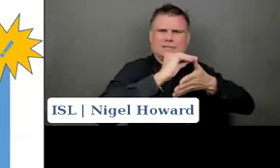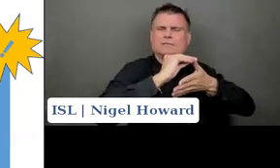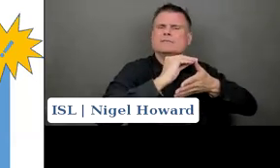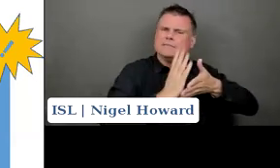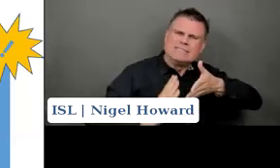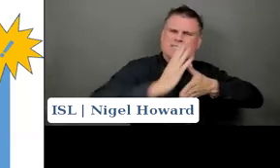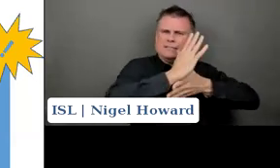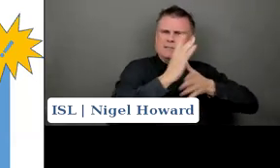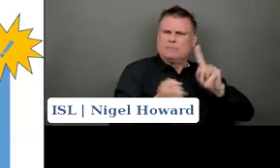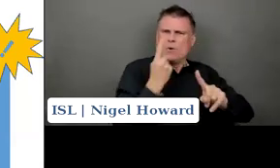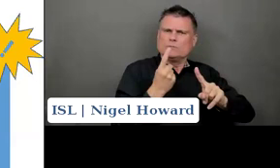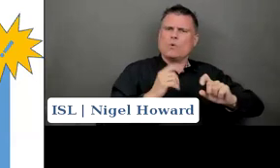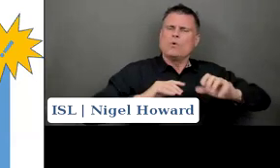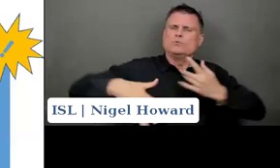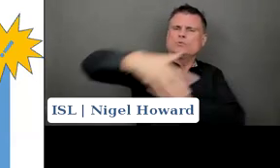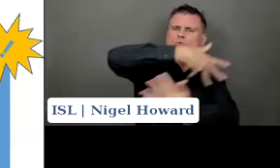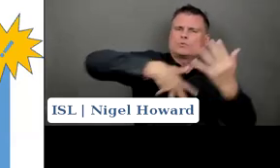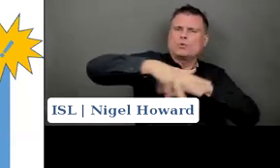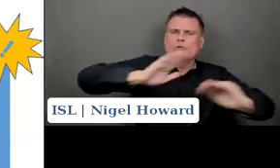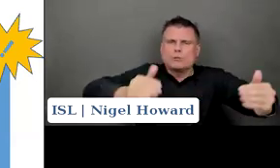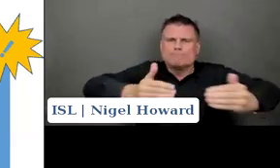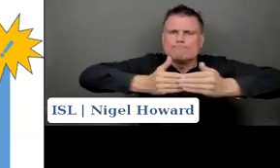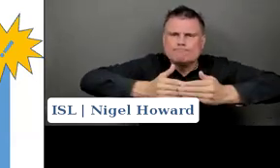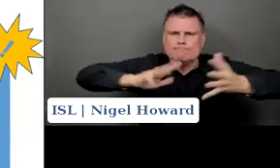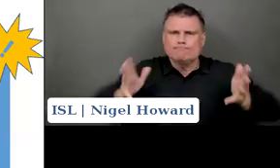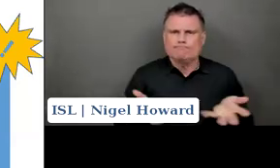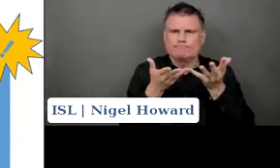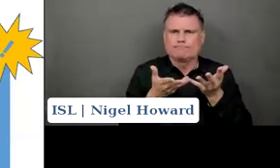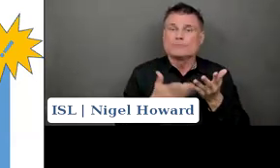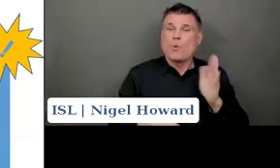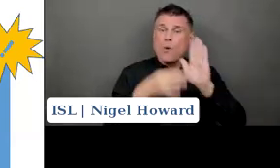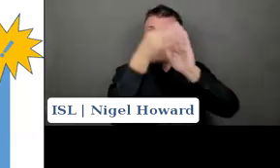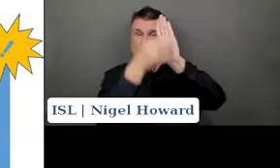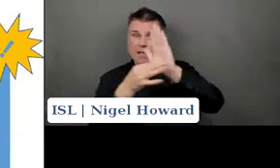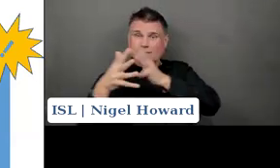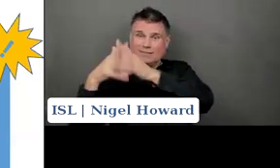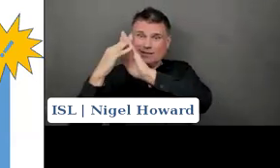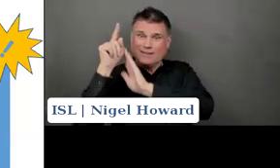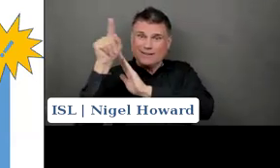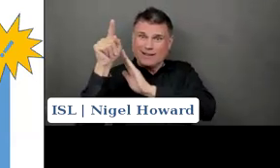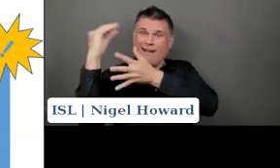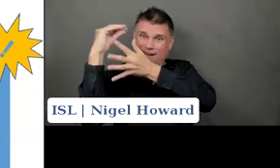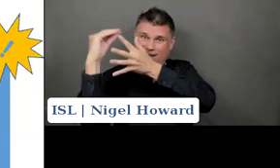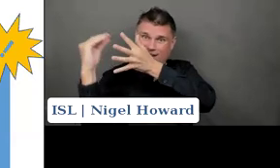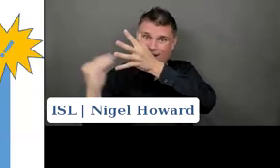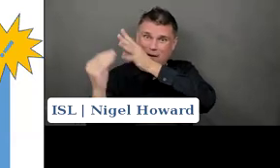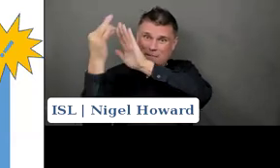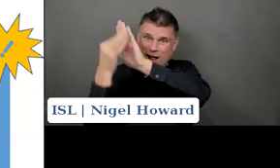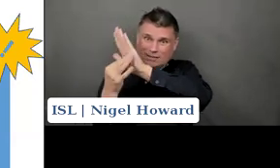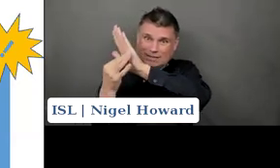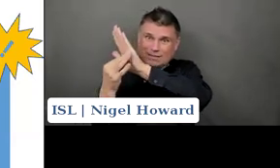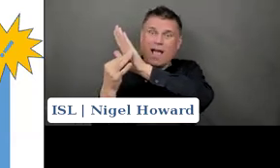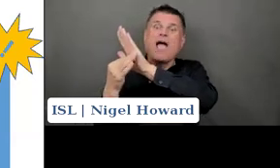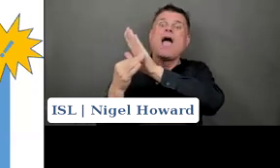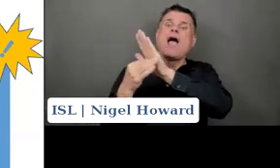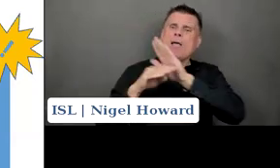we could link it, and what Lauren was also mentioning in terms of, for example, family-friendly policies. But it is very